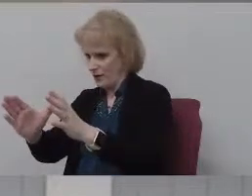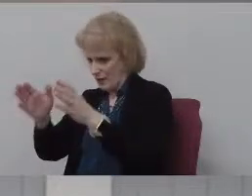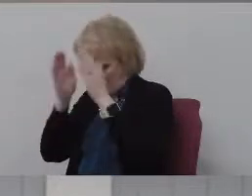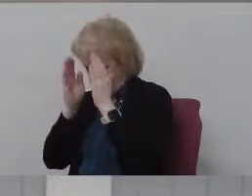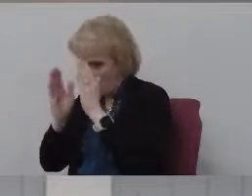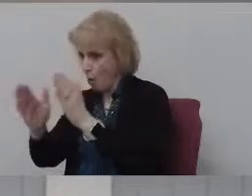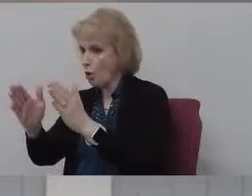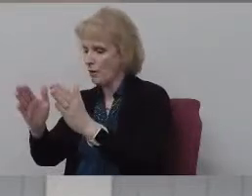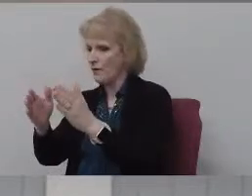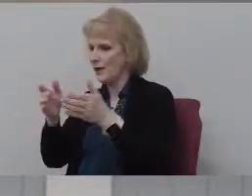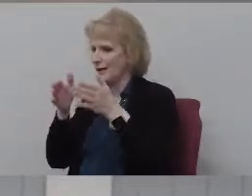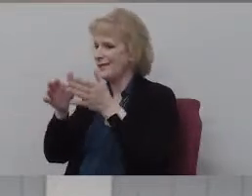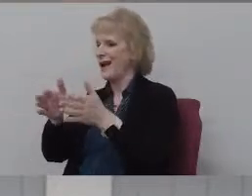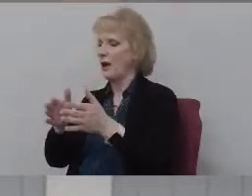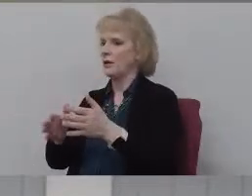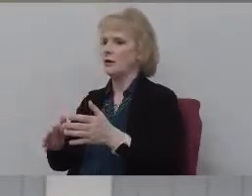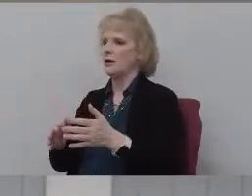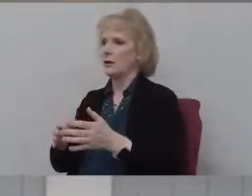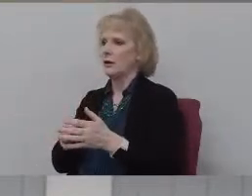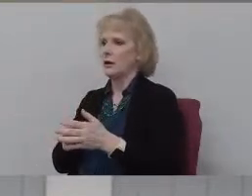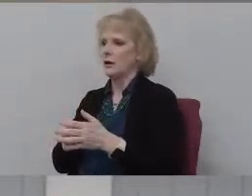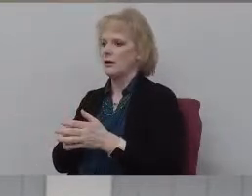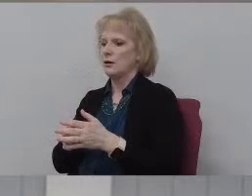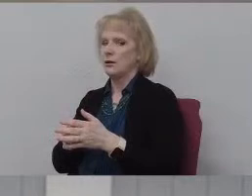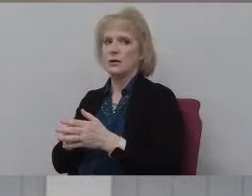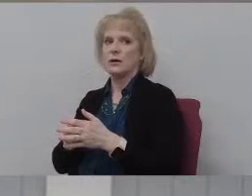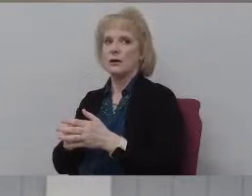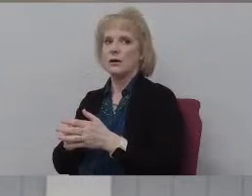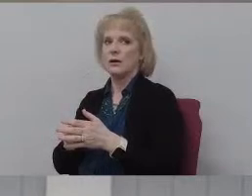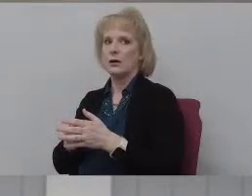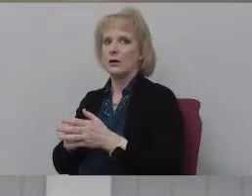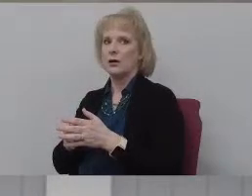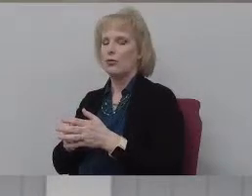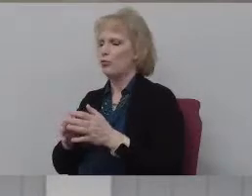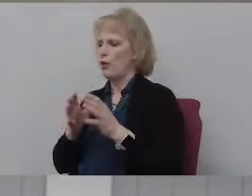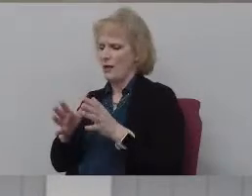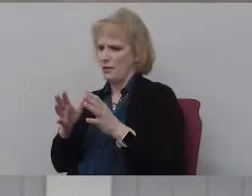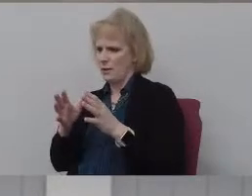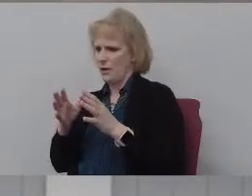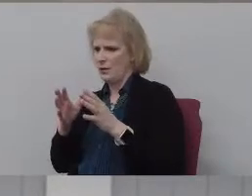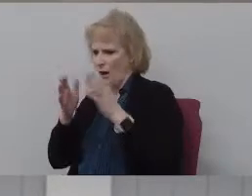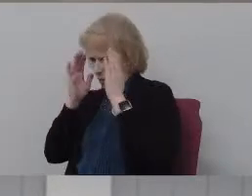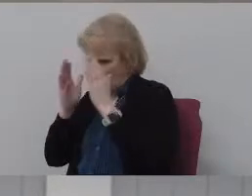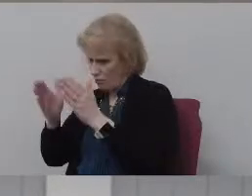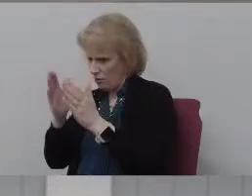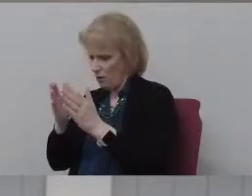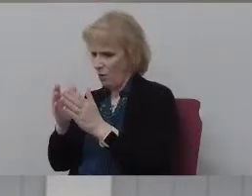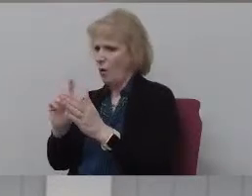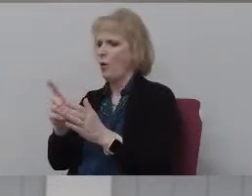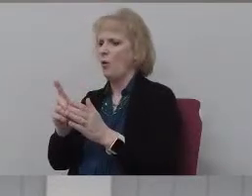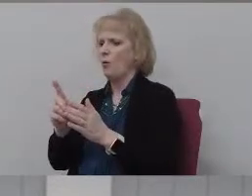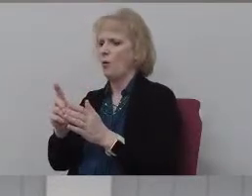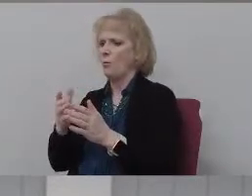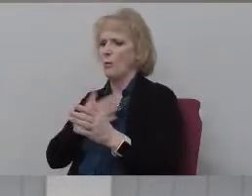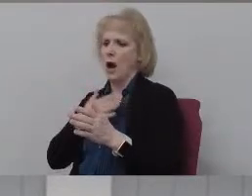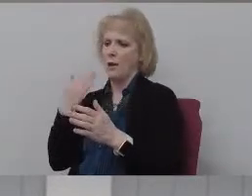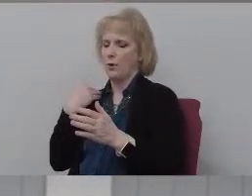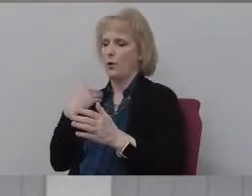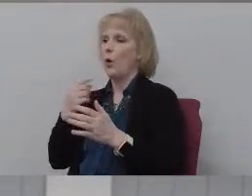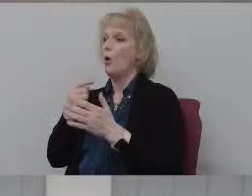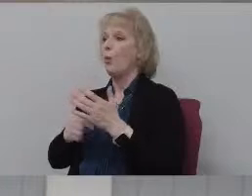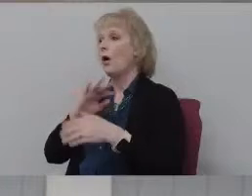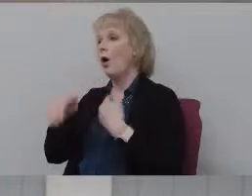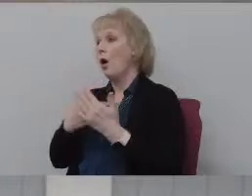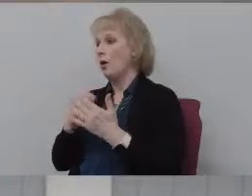motivated toward that. And rather than waiting, you know, the thing that I'm motivated for and the thing that matters to me and where I've got my burden, what all of us ought